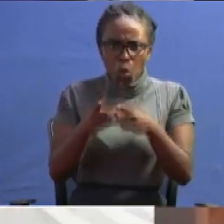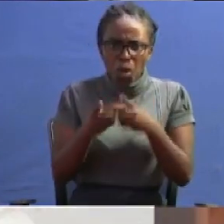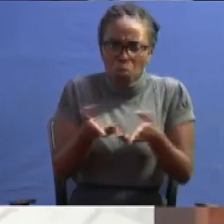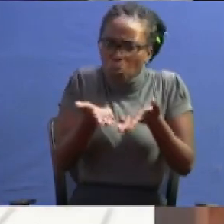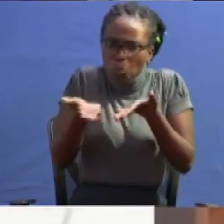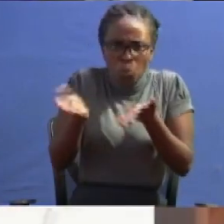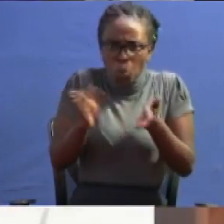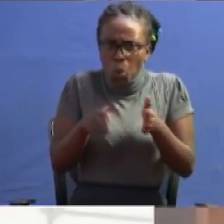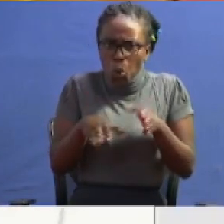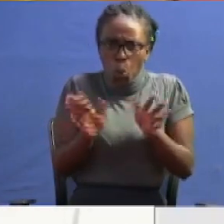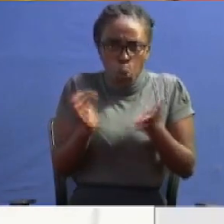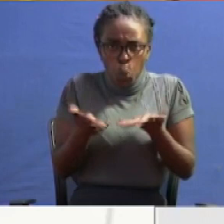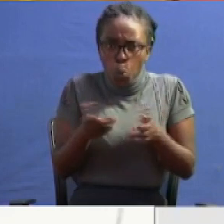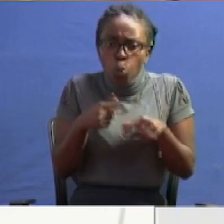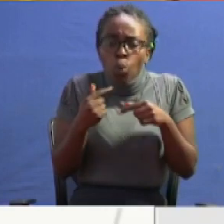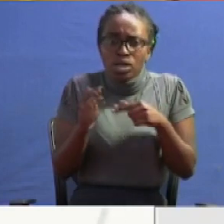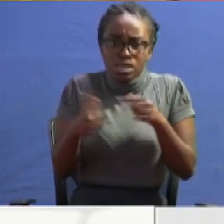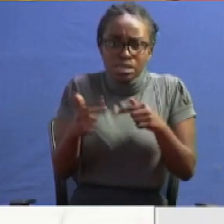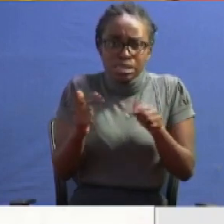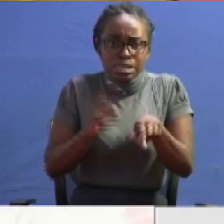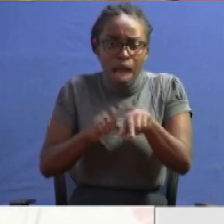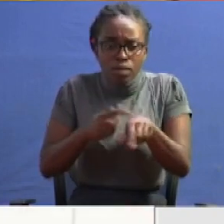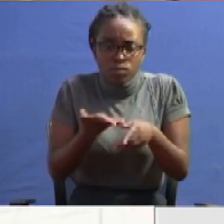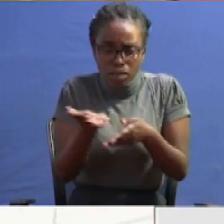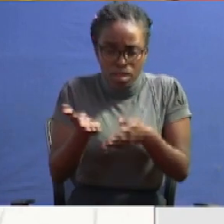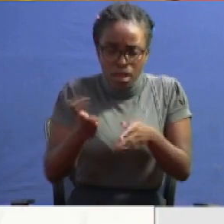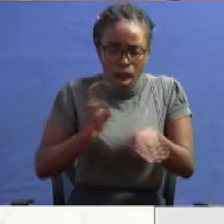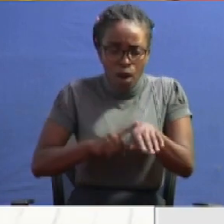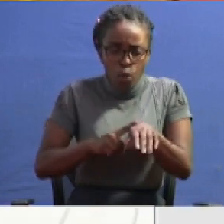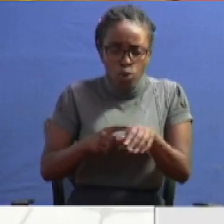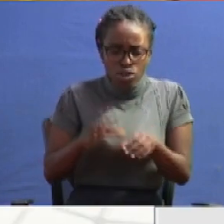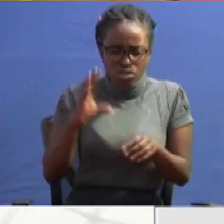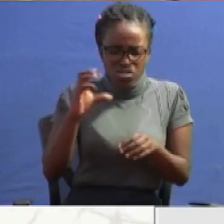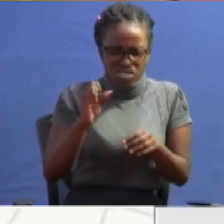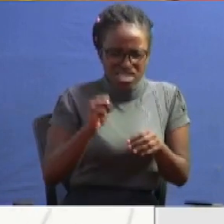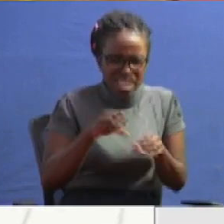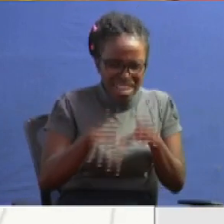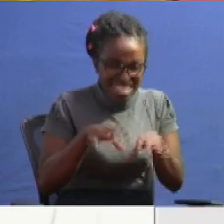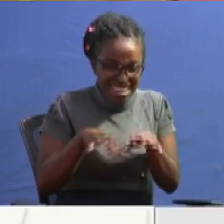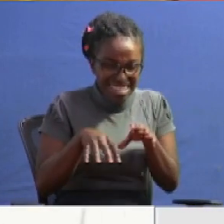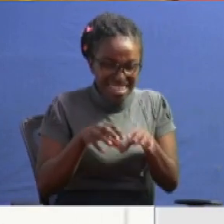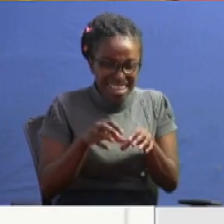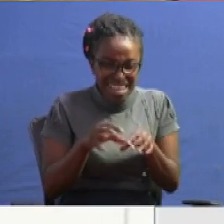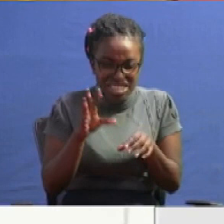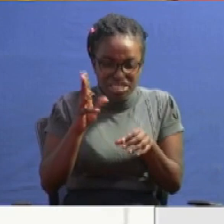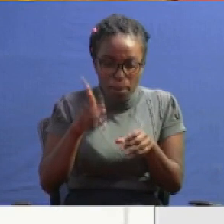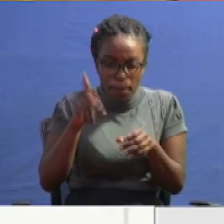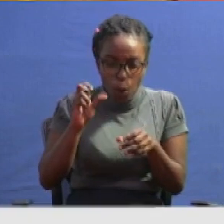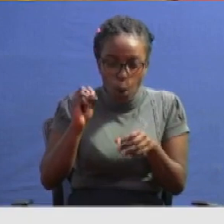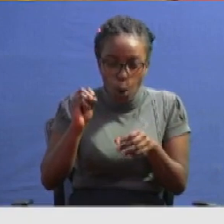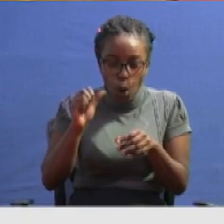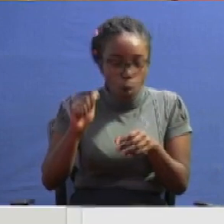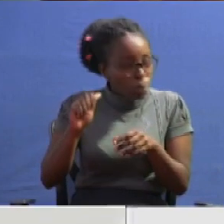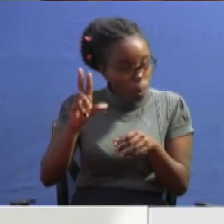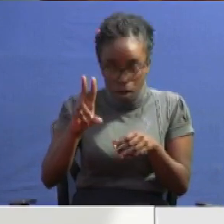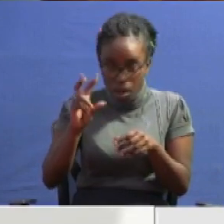scandal. The LSK has demanded that the Agriculture CS and the Permanent Secretary of Agriculture, Paul Rono, be held personally accountable